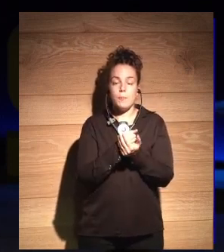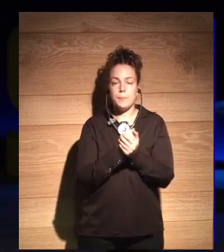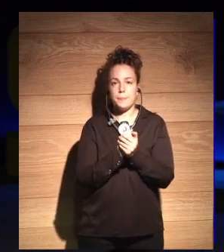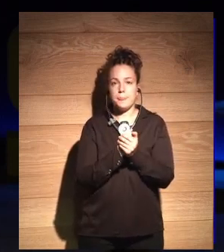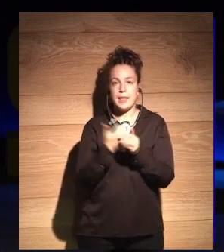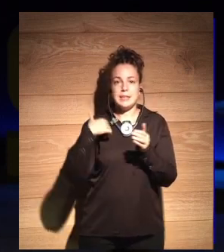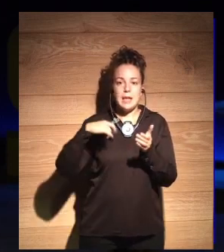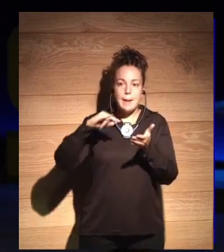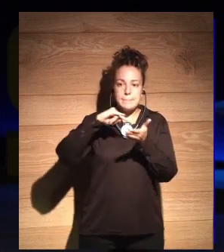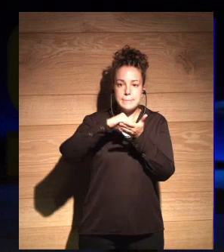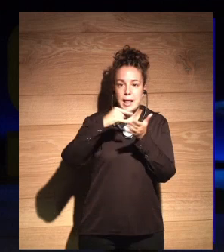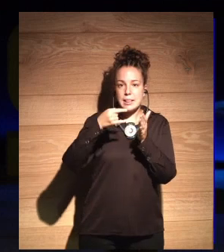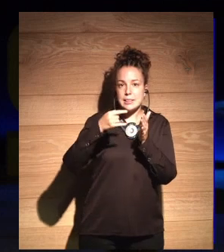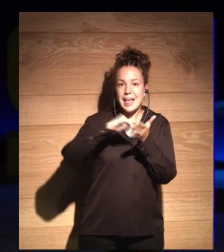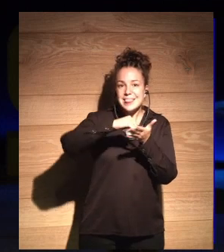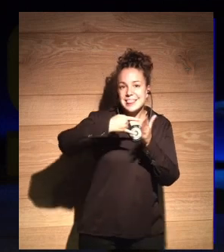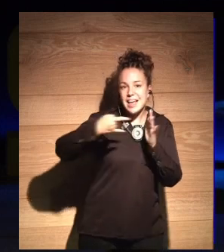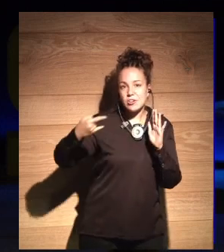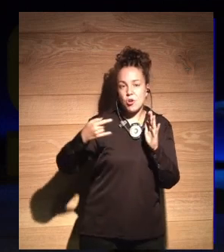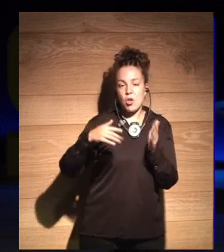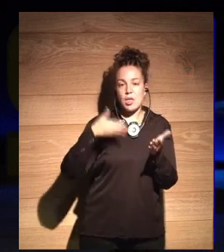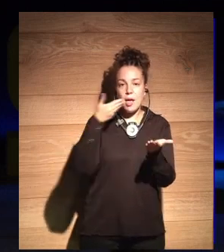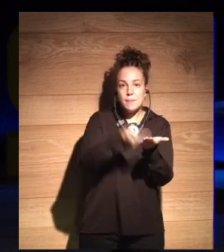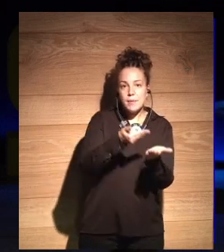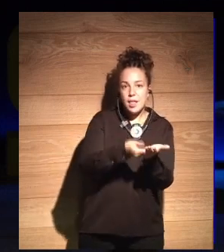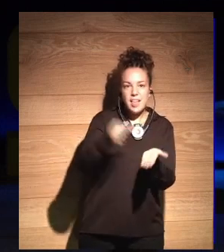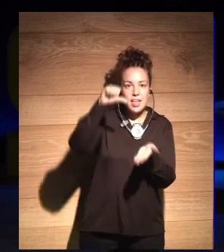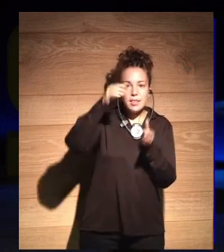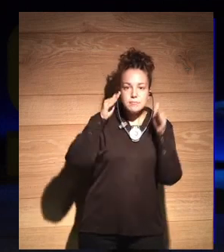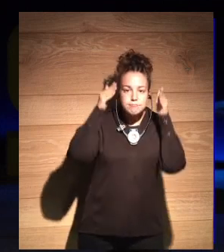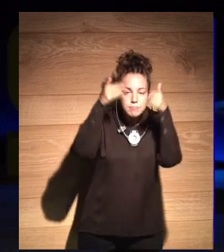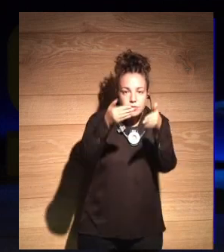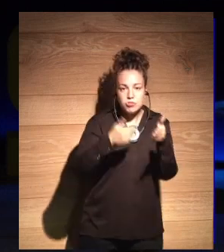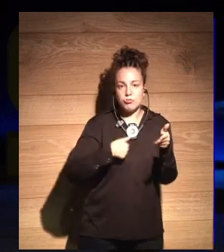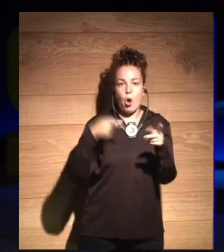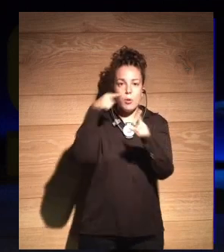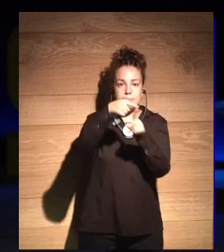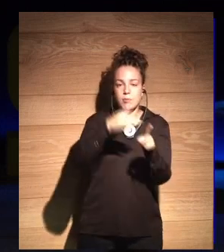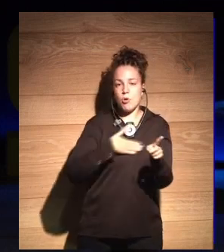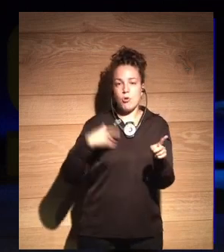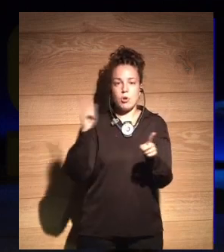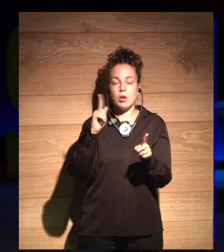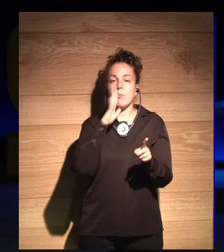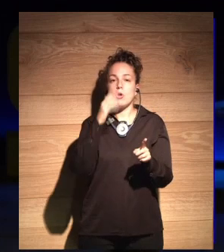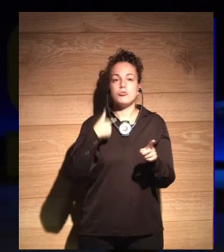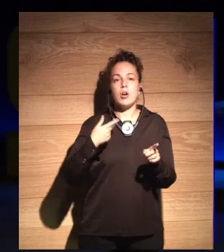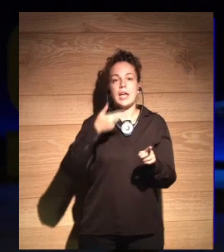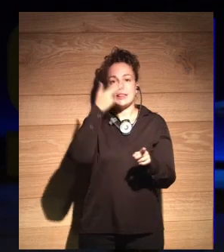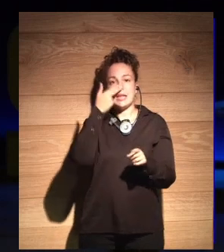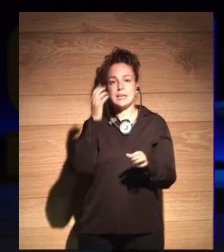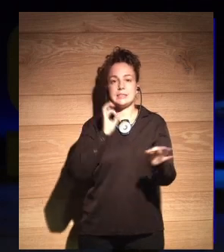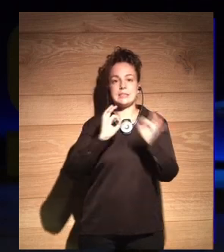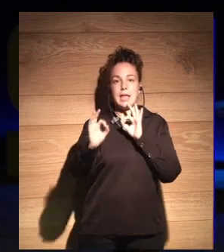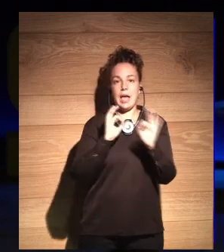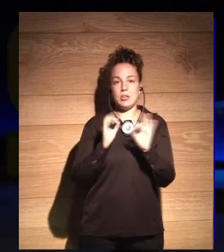theatrical performance. I want it to blend, and it's a wonderful tool, just like every other tool. Technology, in